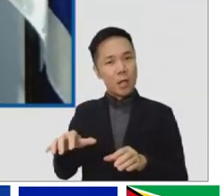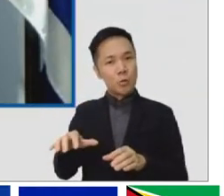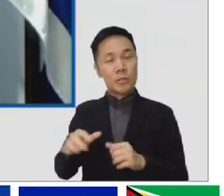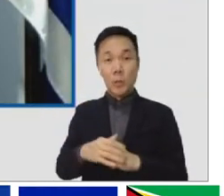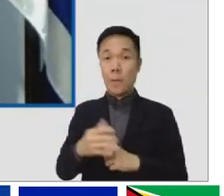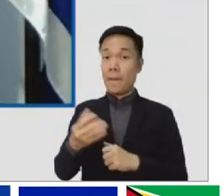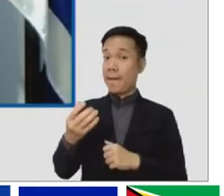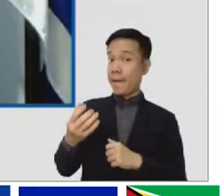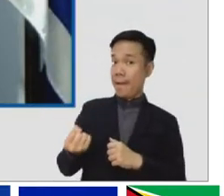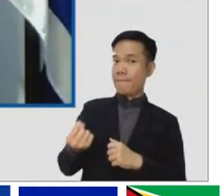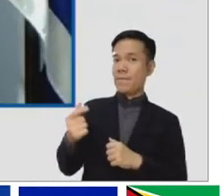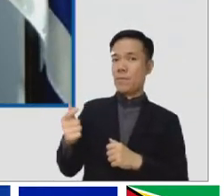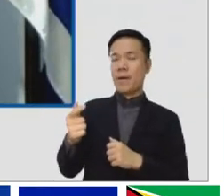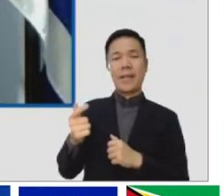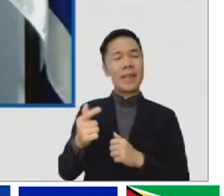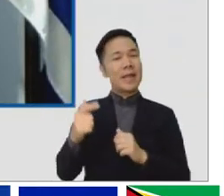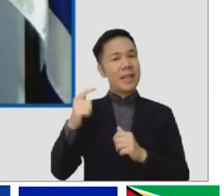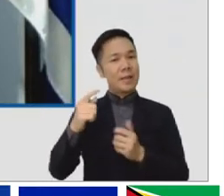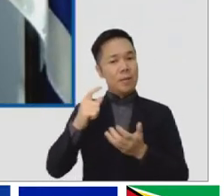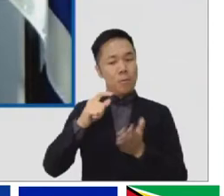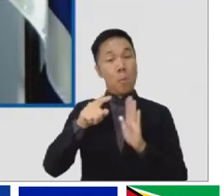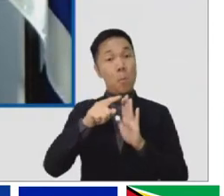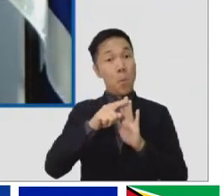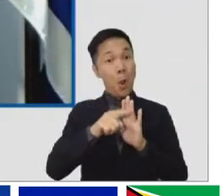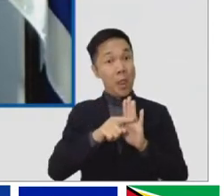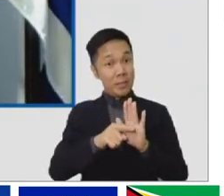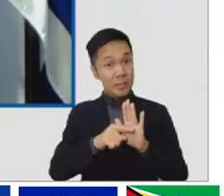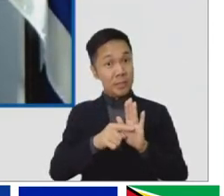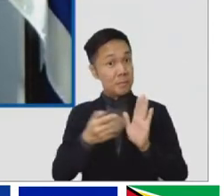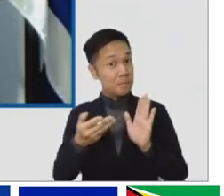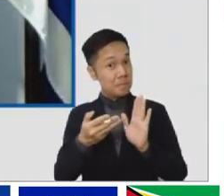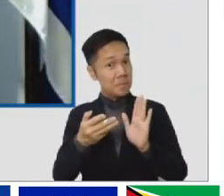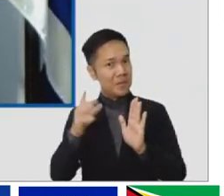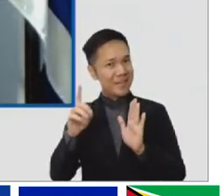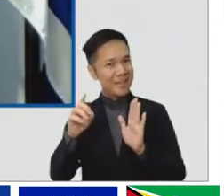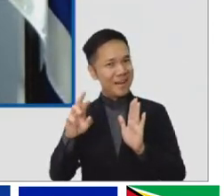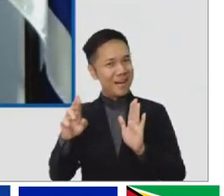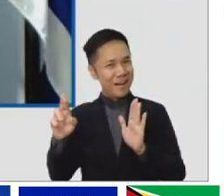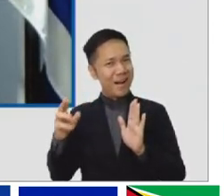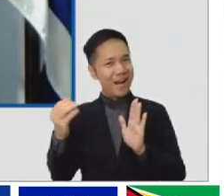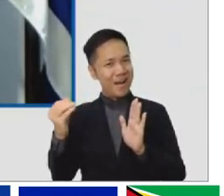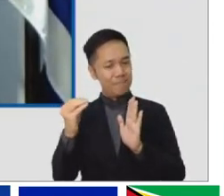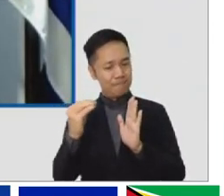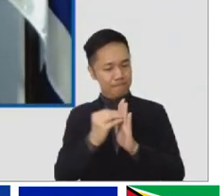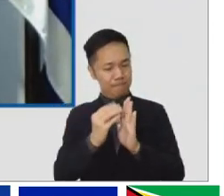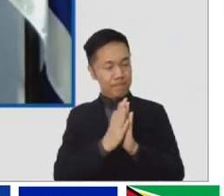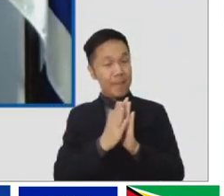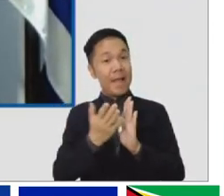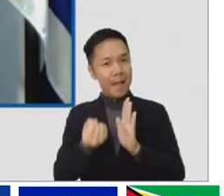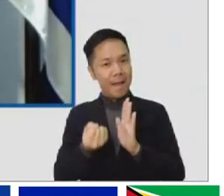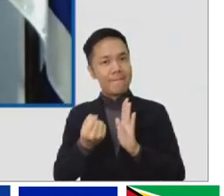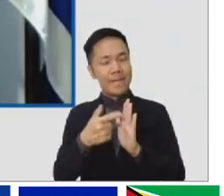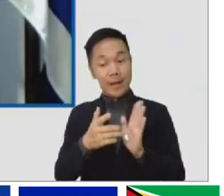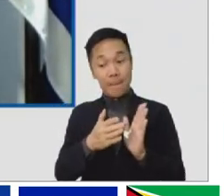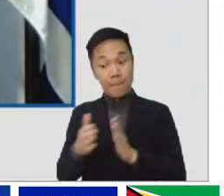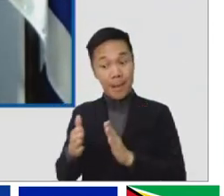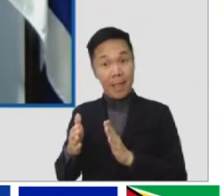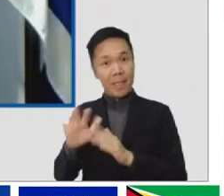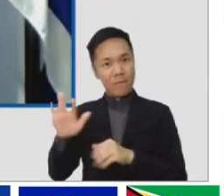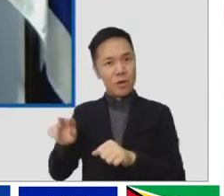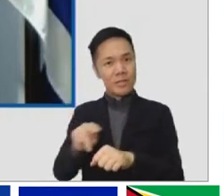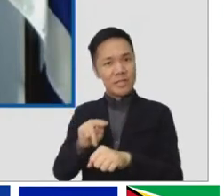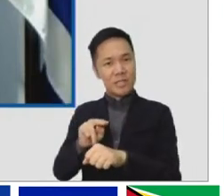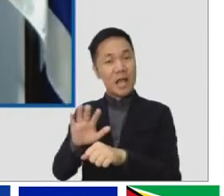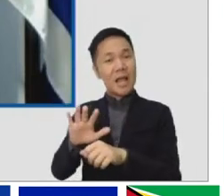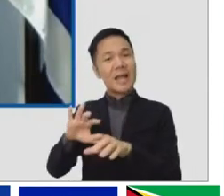for disaster risk reduction, a national plan for disaster risk that will